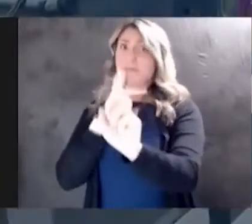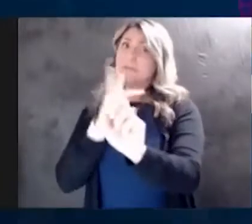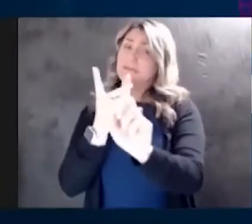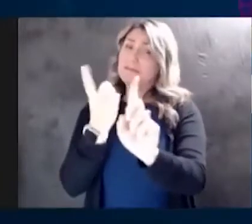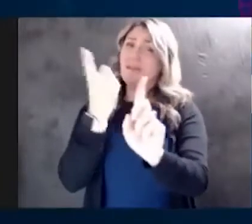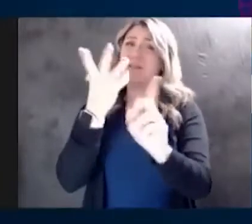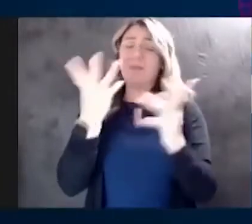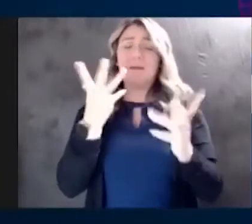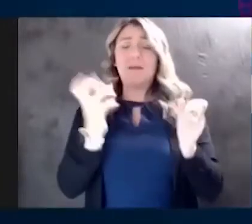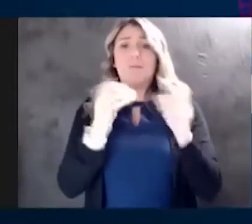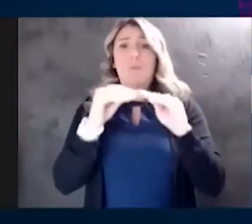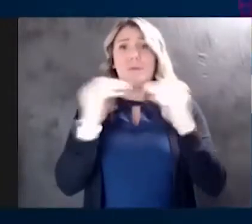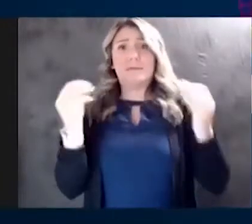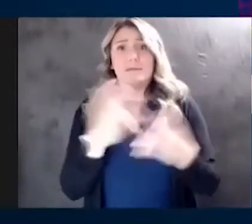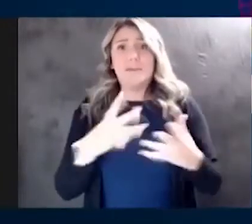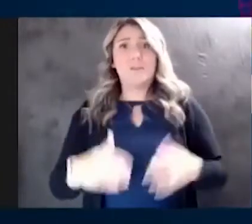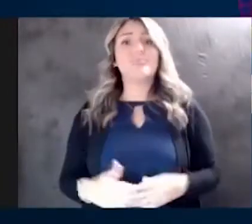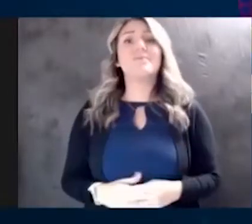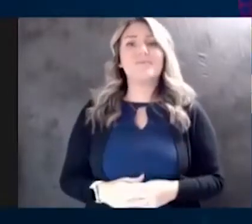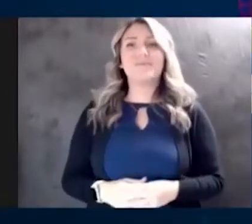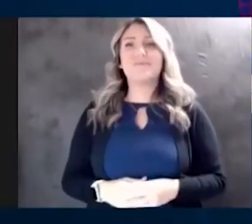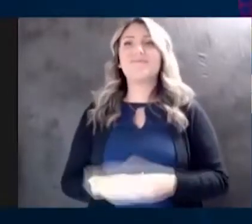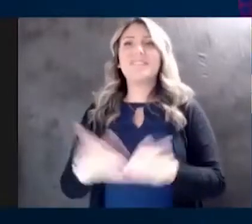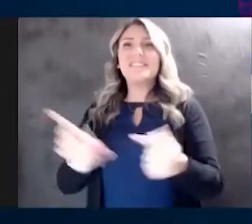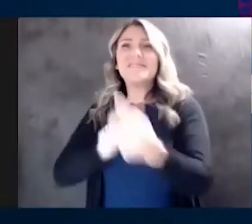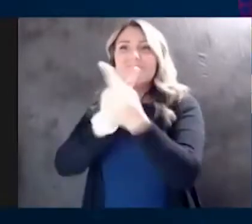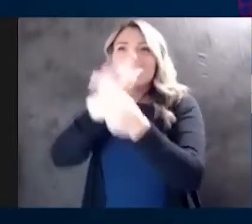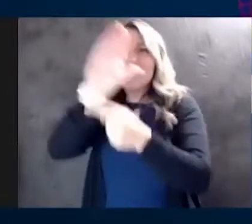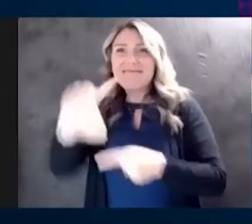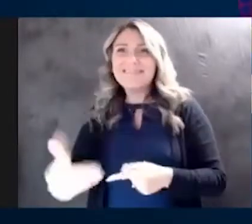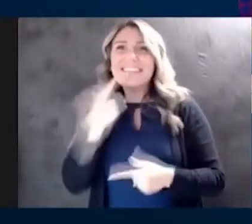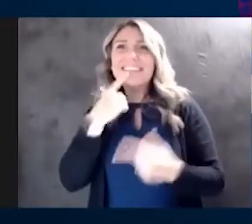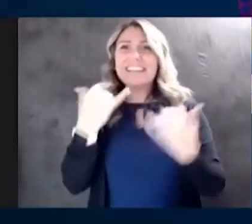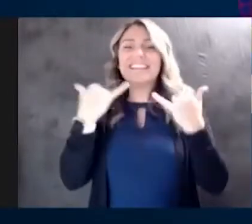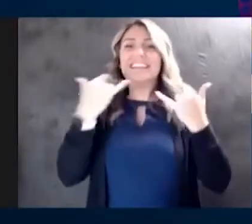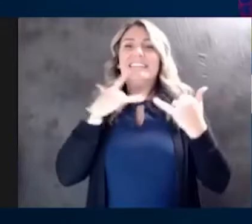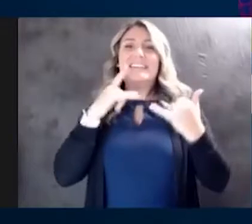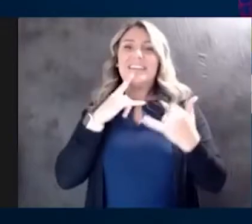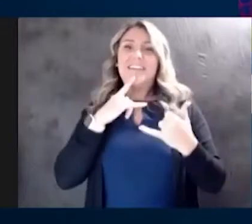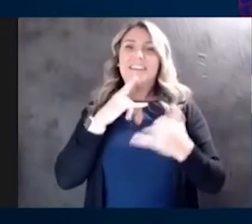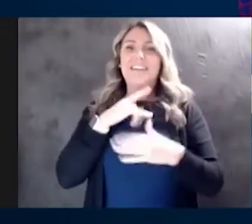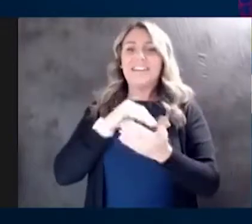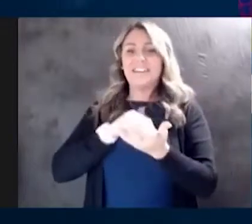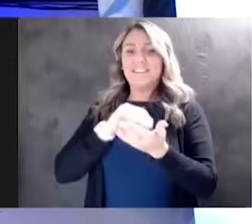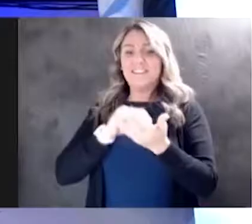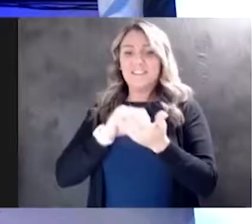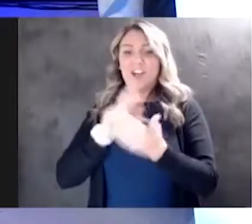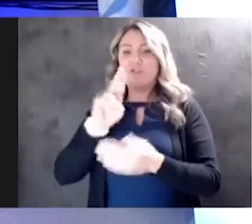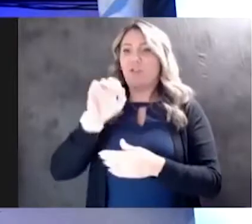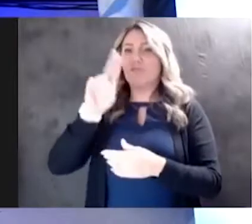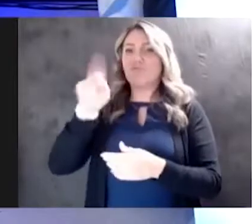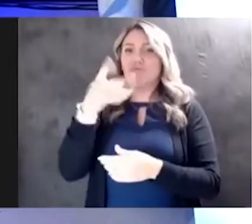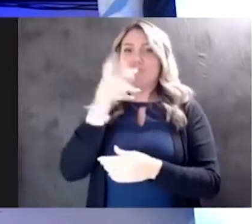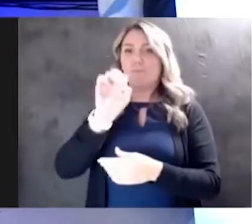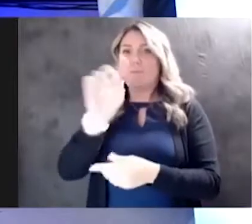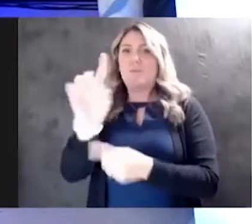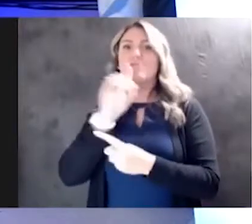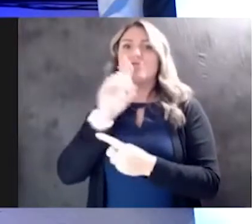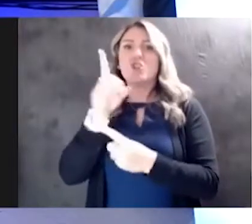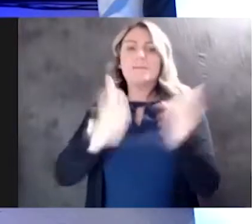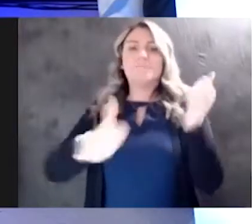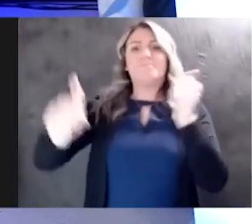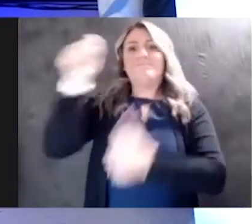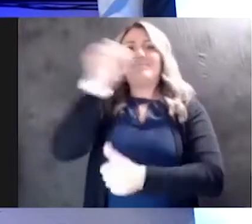scarier. So let's meet our guest today. In studio with us is Dr. Richard Horintager. He's the chair of plastics here at the health system.